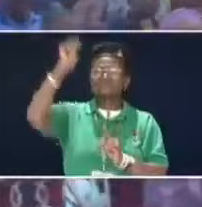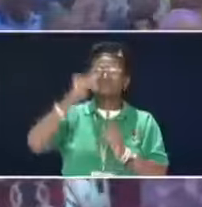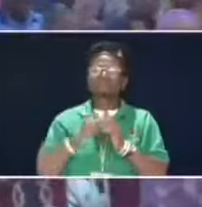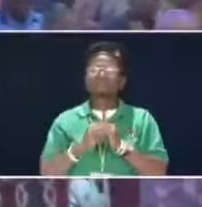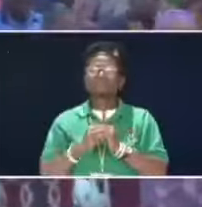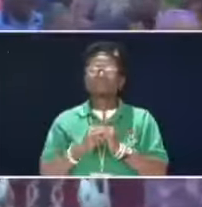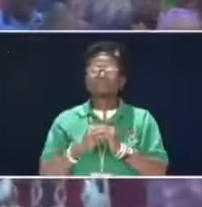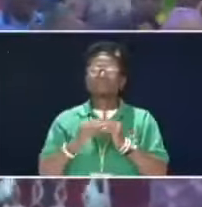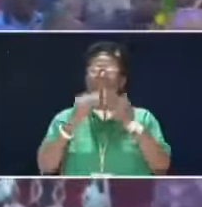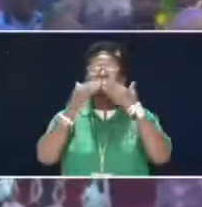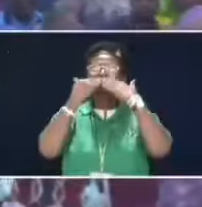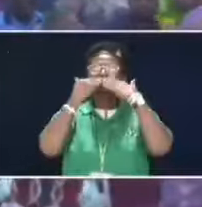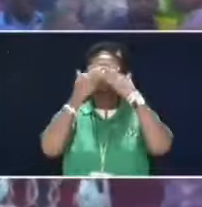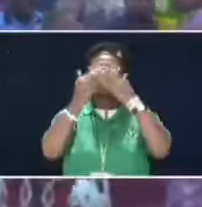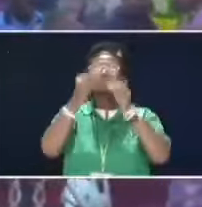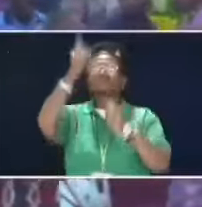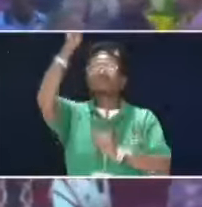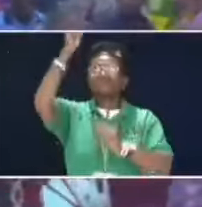Thank you, Father.